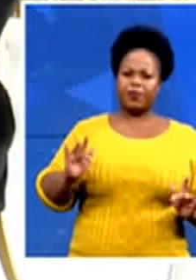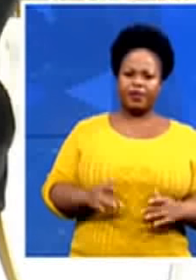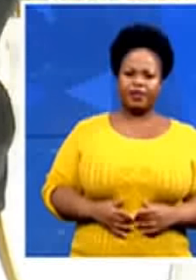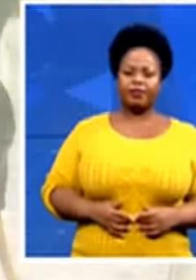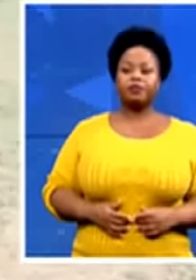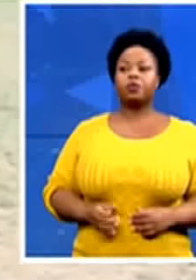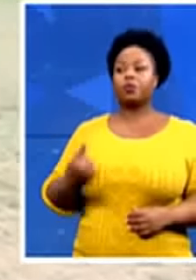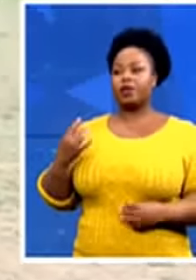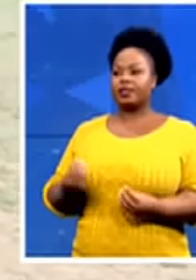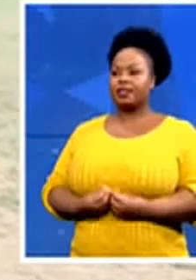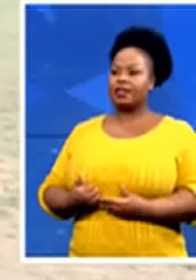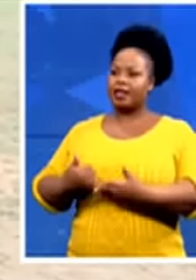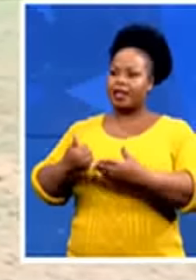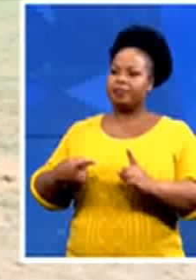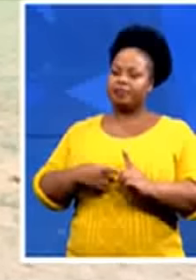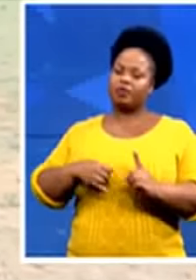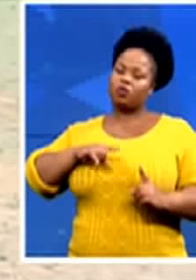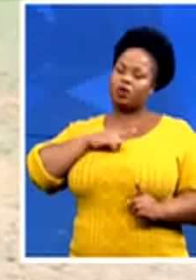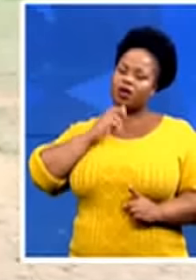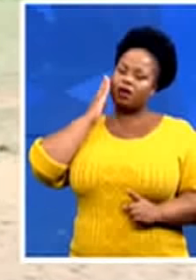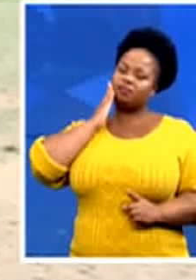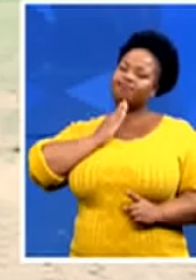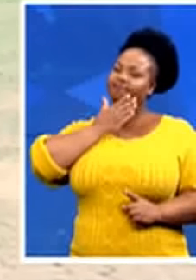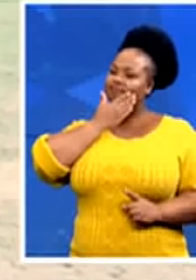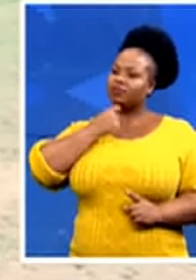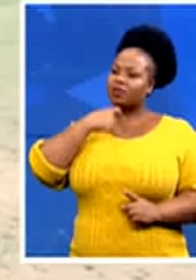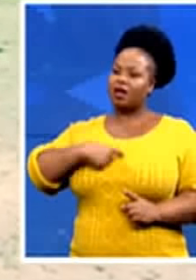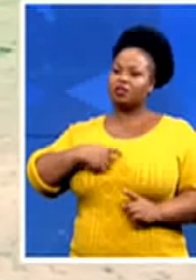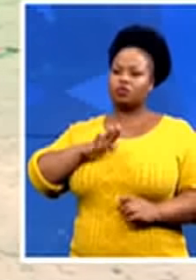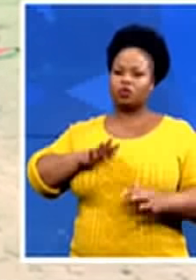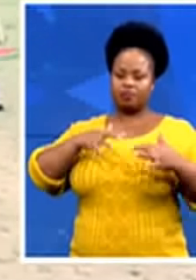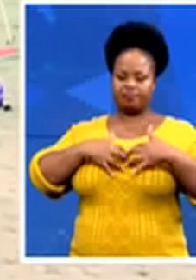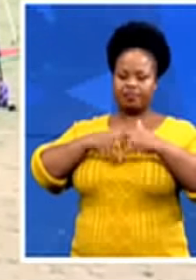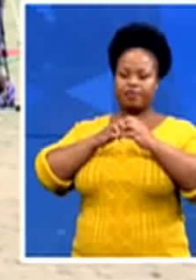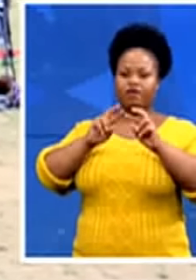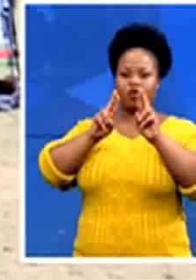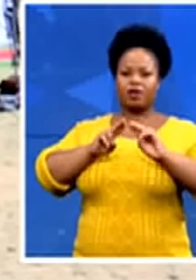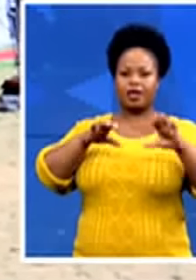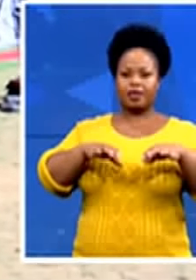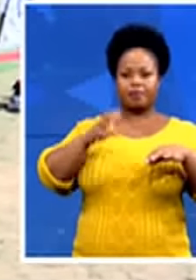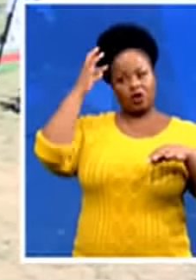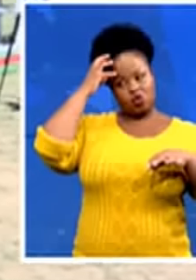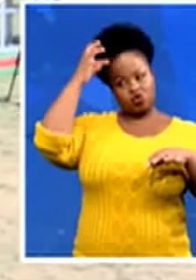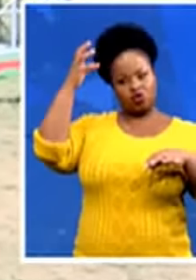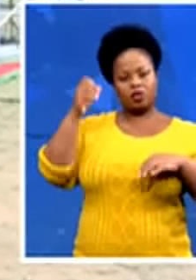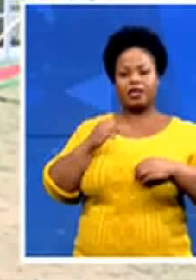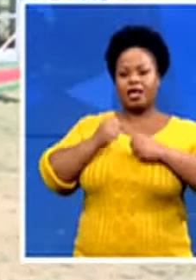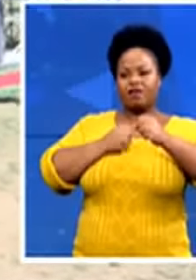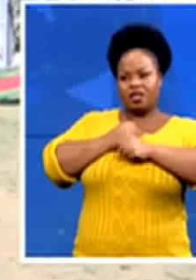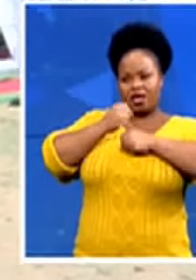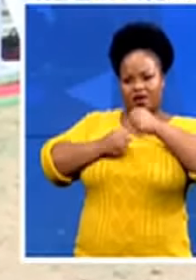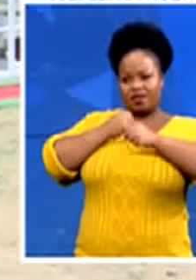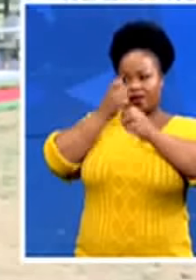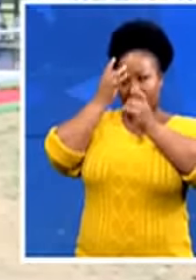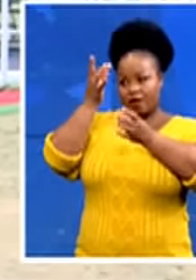nobuntu wasungula iforum yamakhosi onke ukuthi njalo ngonyaka ngiyahlangana namakhosi ngiwabikele angibikele nawo bengayenzi